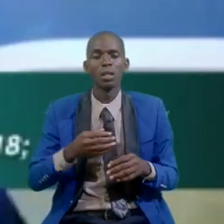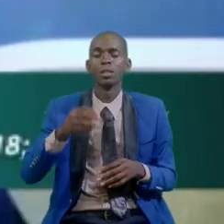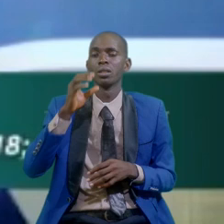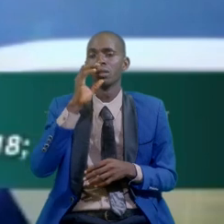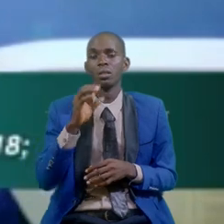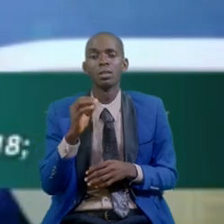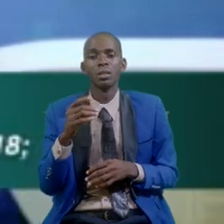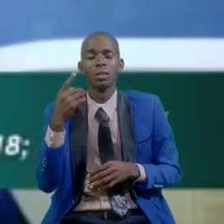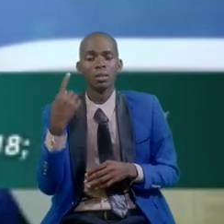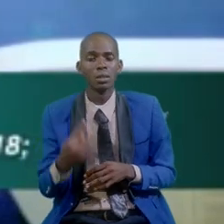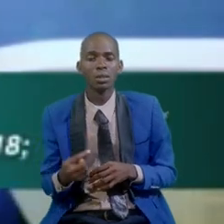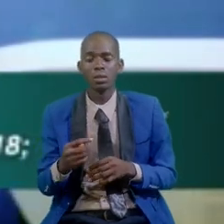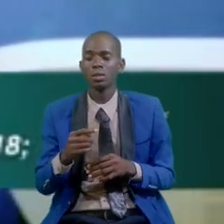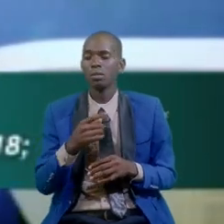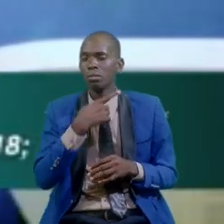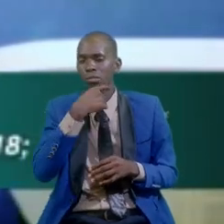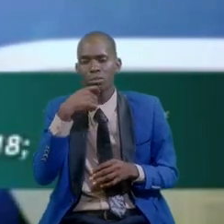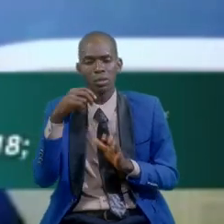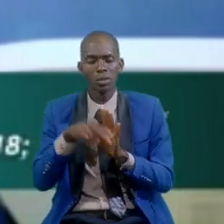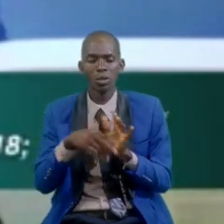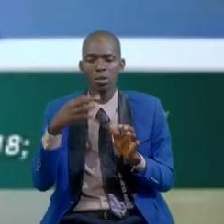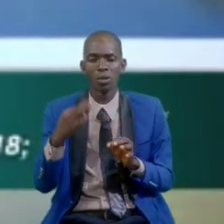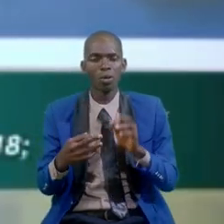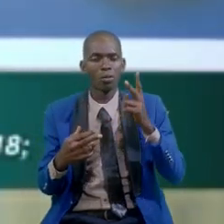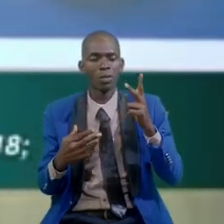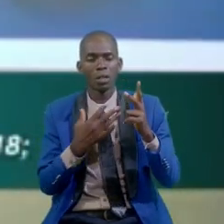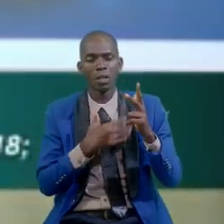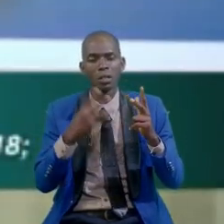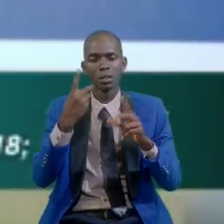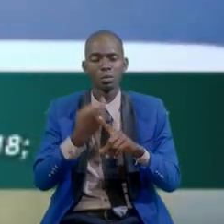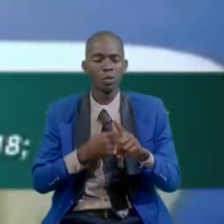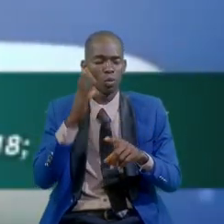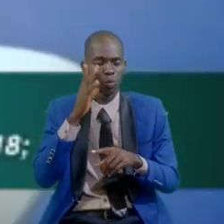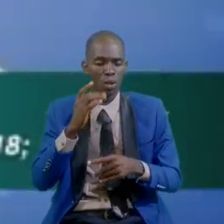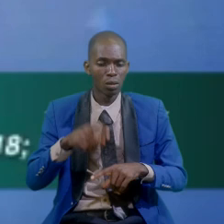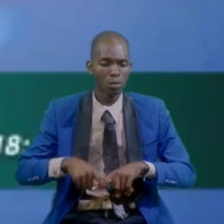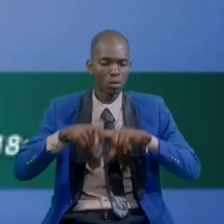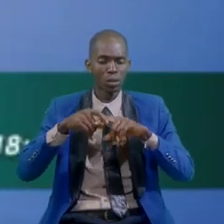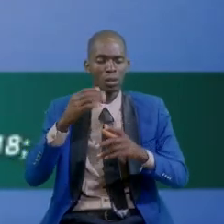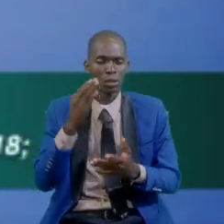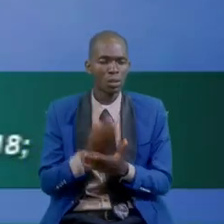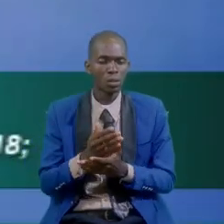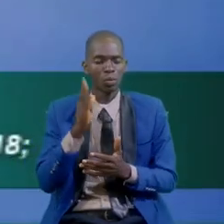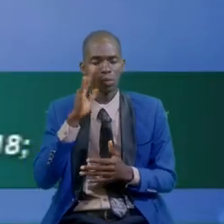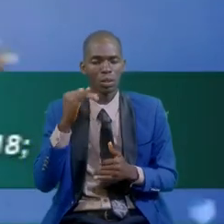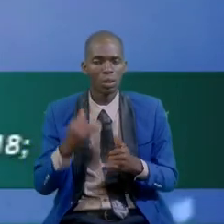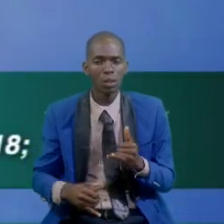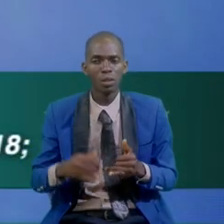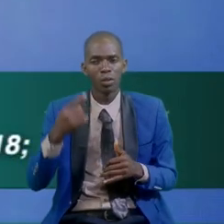of 3.5 years is coming to an end, for there is a sound of